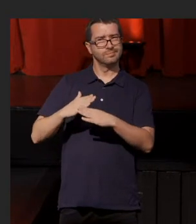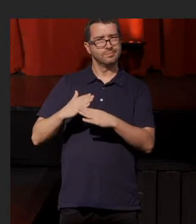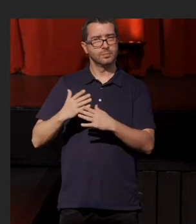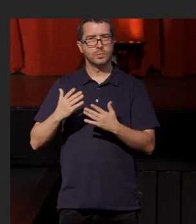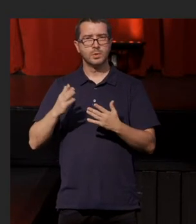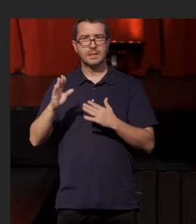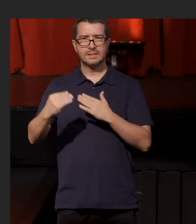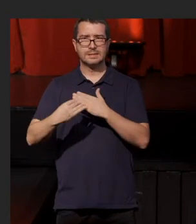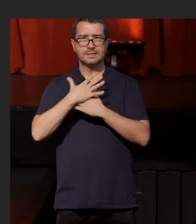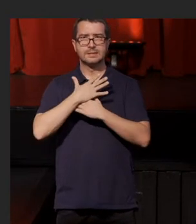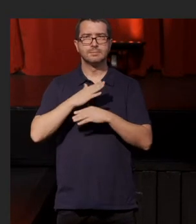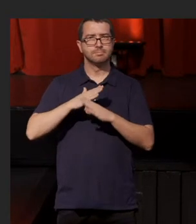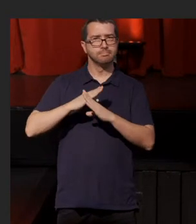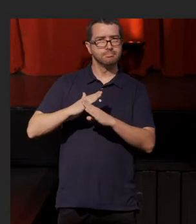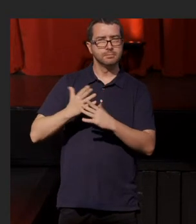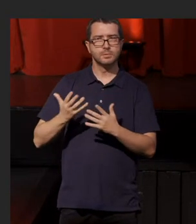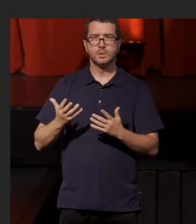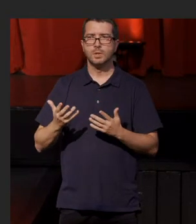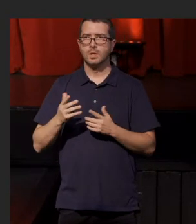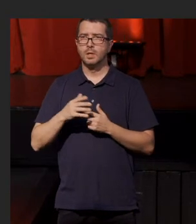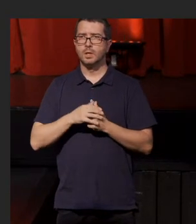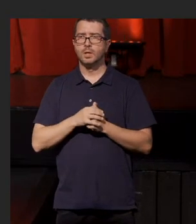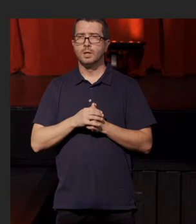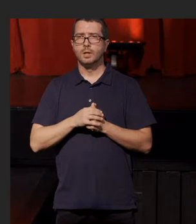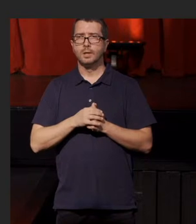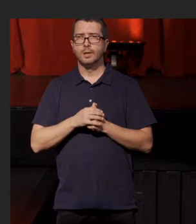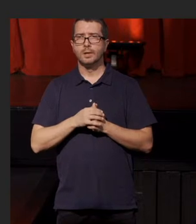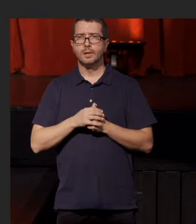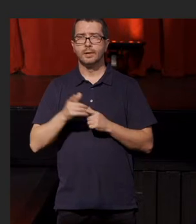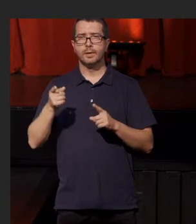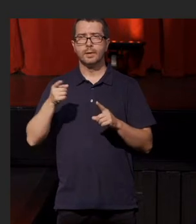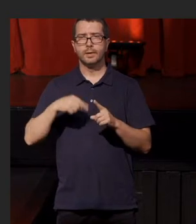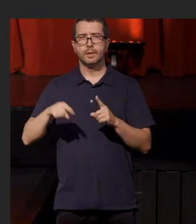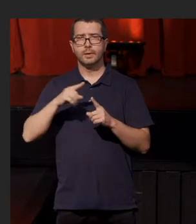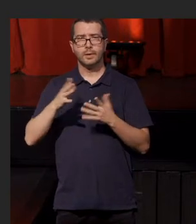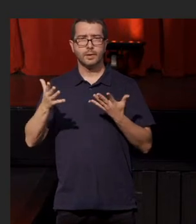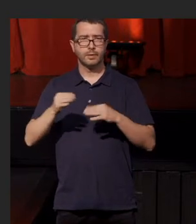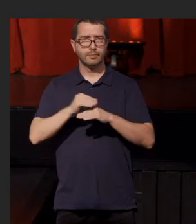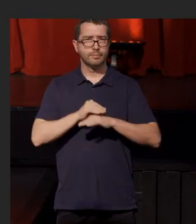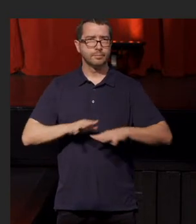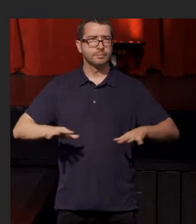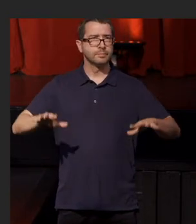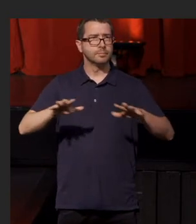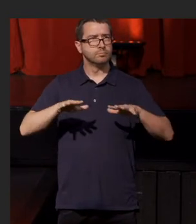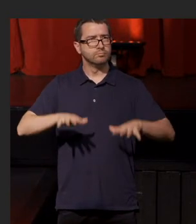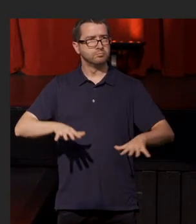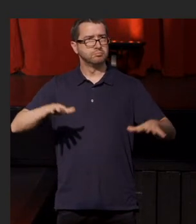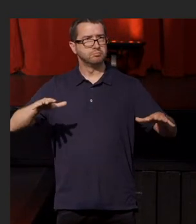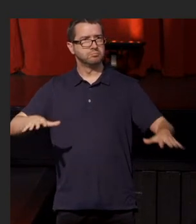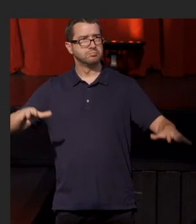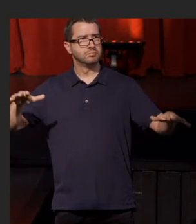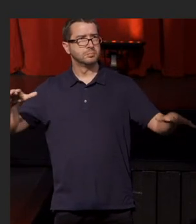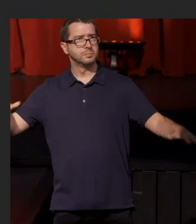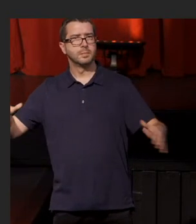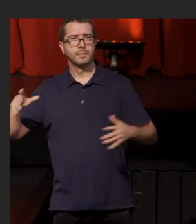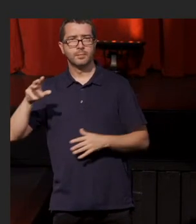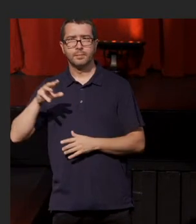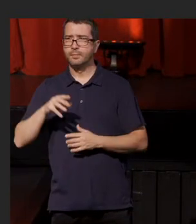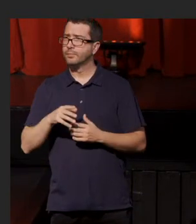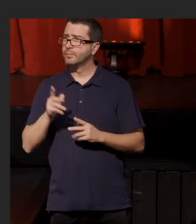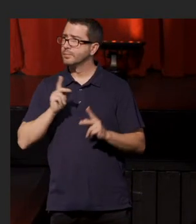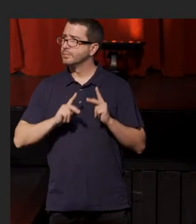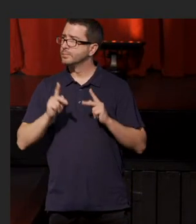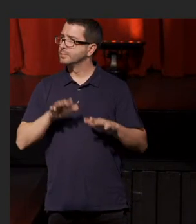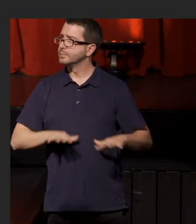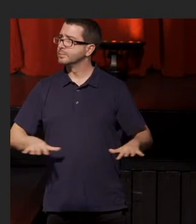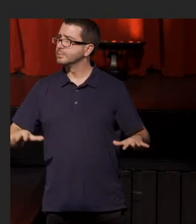troll accounts that appear genuine, for example, that can make their way into mainstream coverage? Yeah, I think recognizing